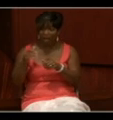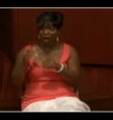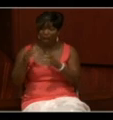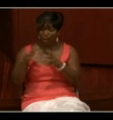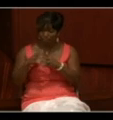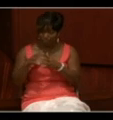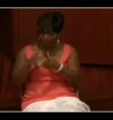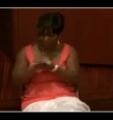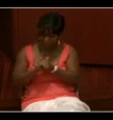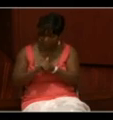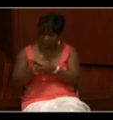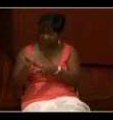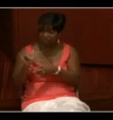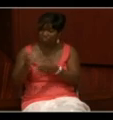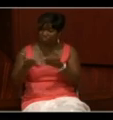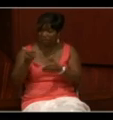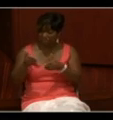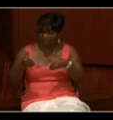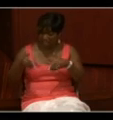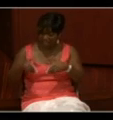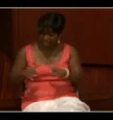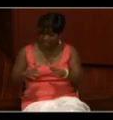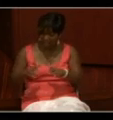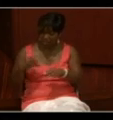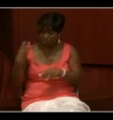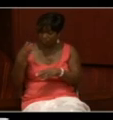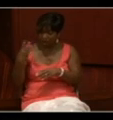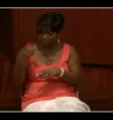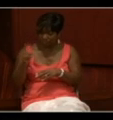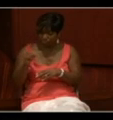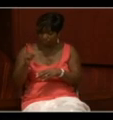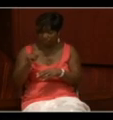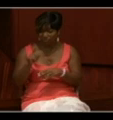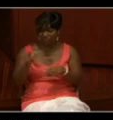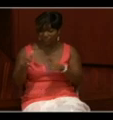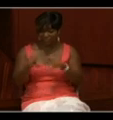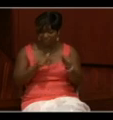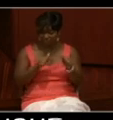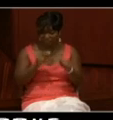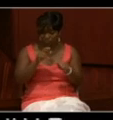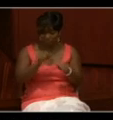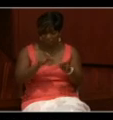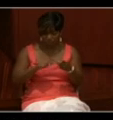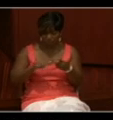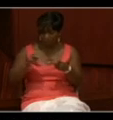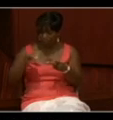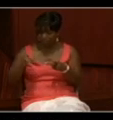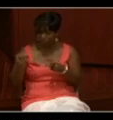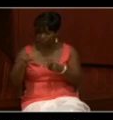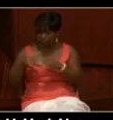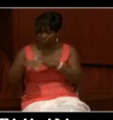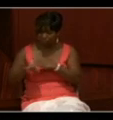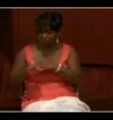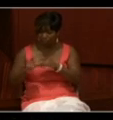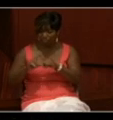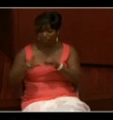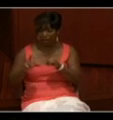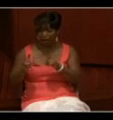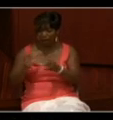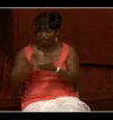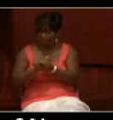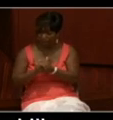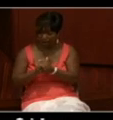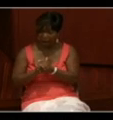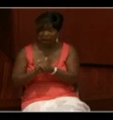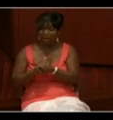been allowed in Washington, where she was leaving the U.S., or in Michigan, where she was born, but that her marriage was actually outlawed in the state where